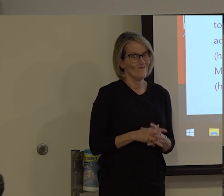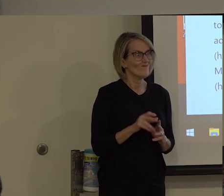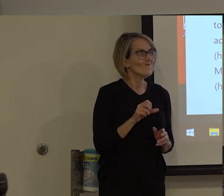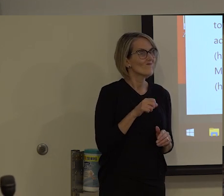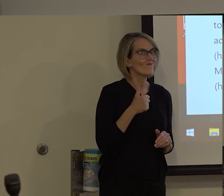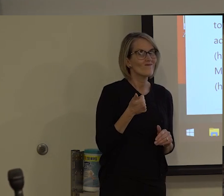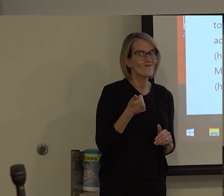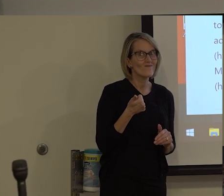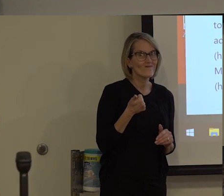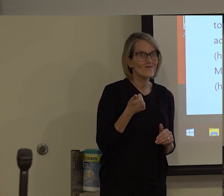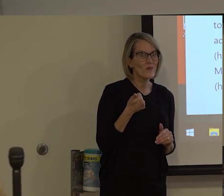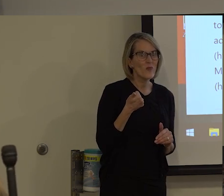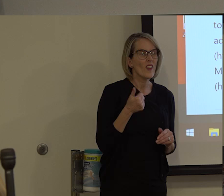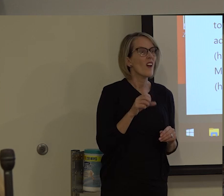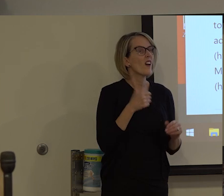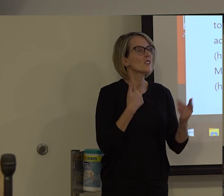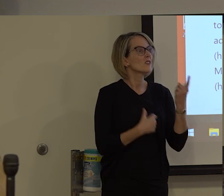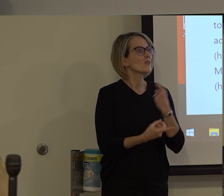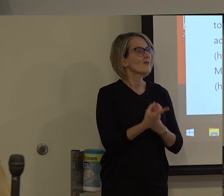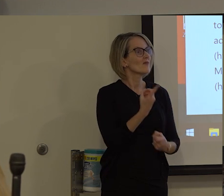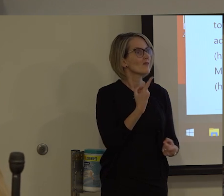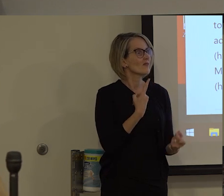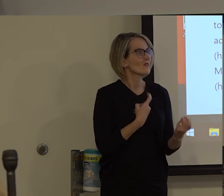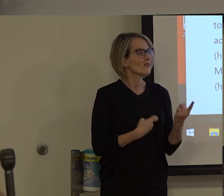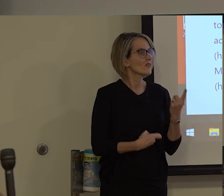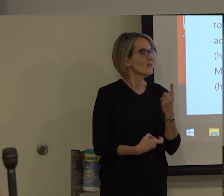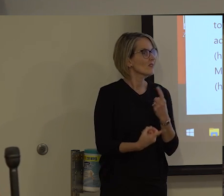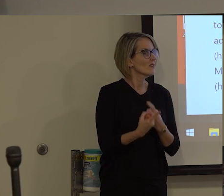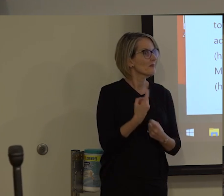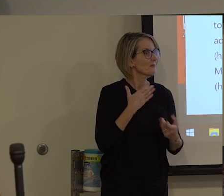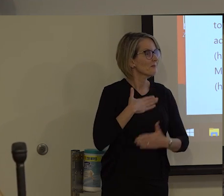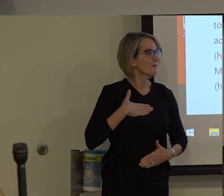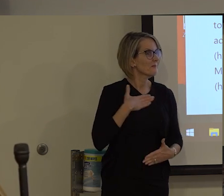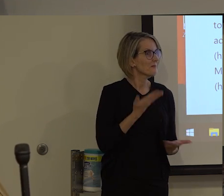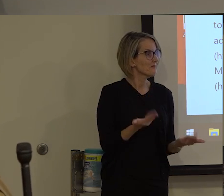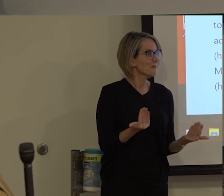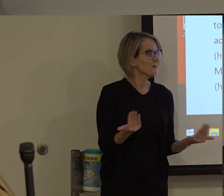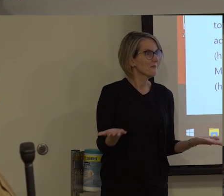Other? Okay. Are we good? Any other questions? Any questions? Questions, please.